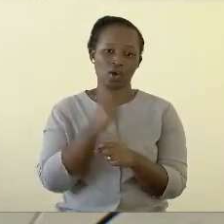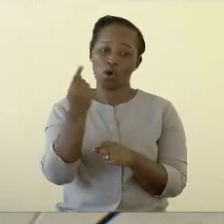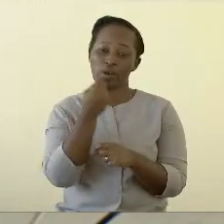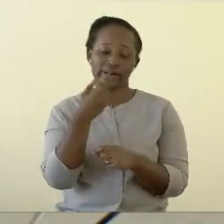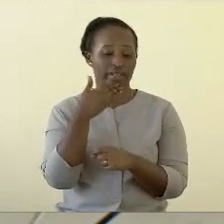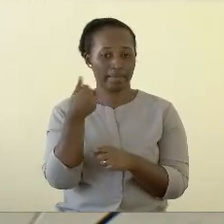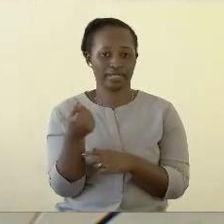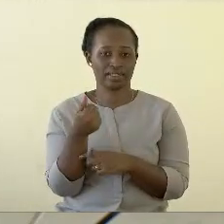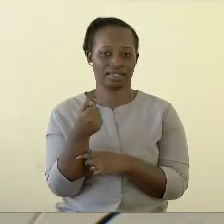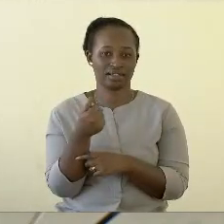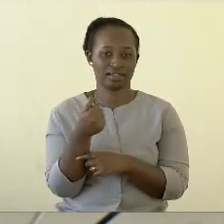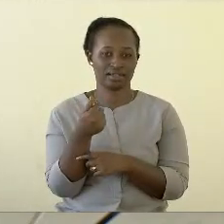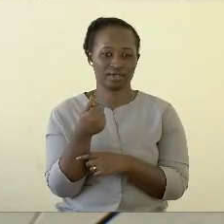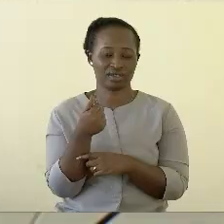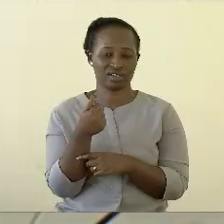best,